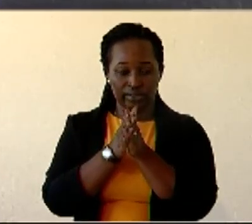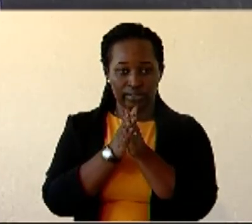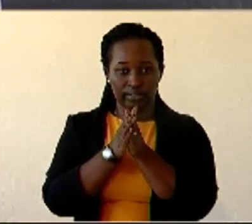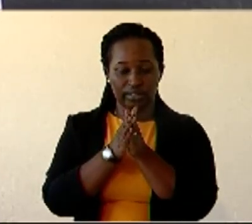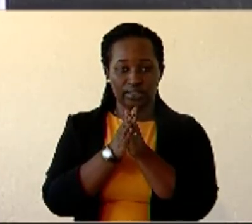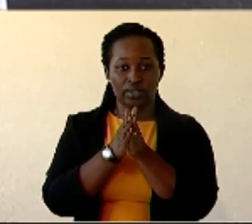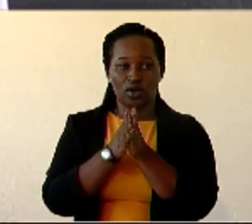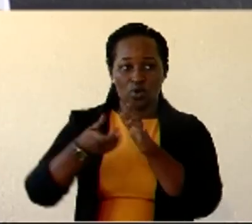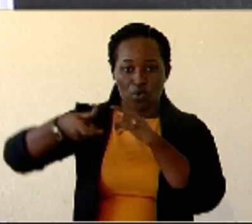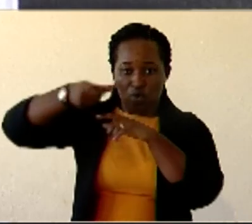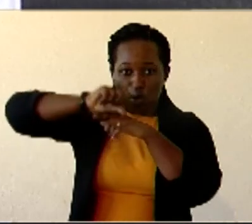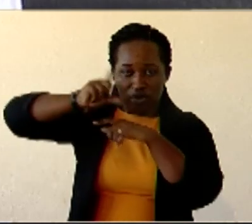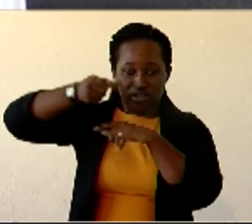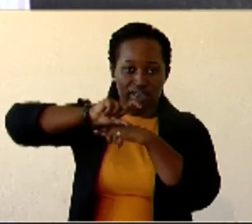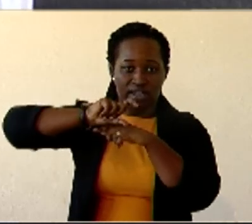maximizing